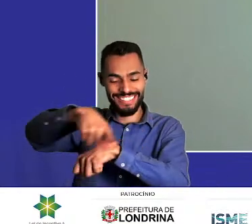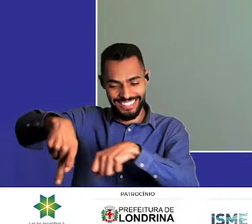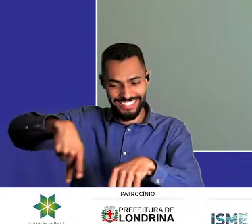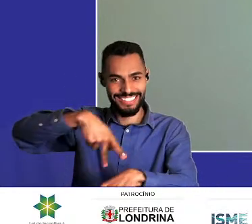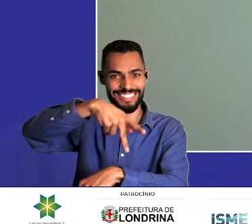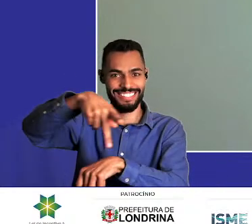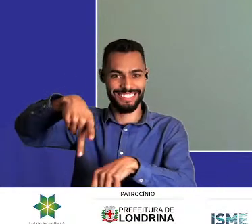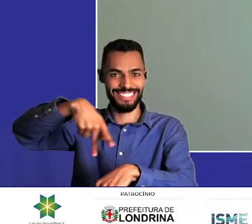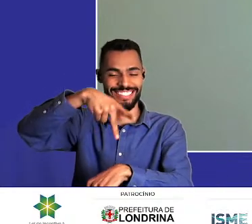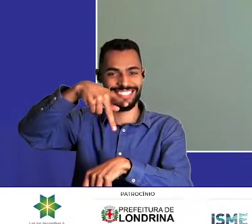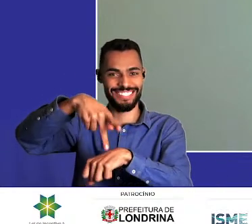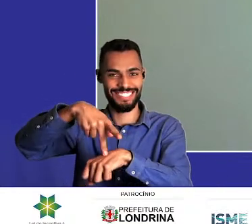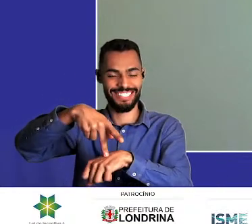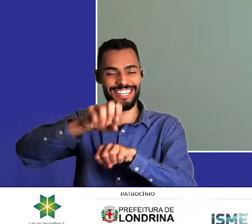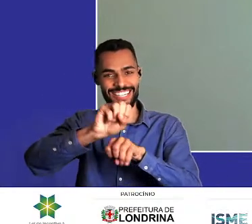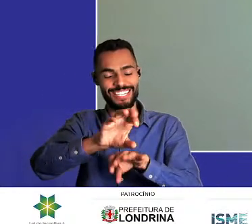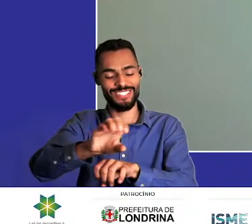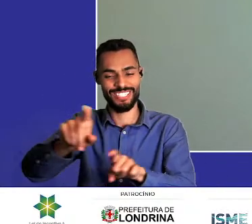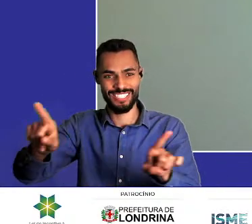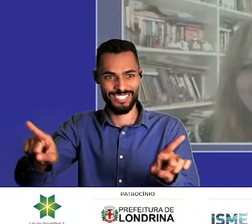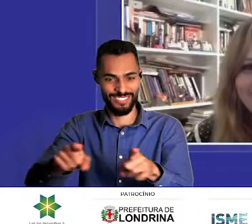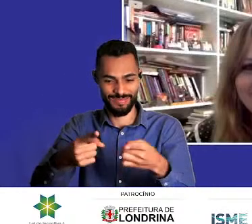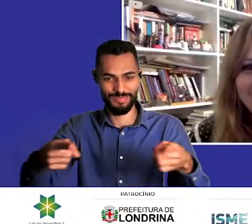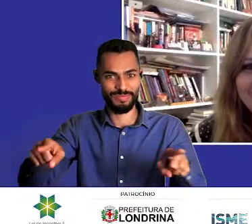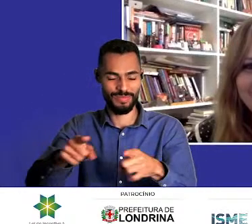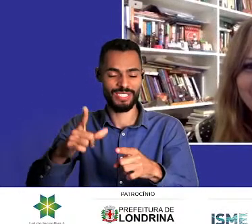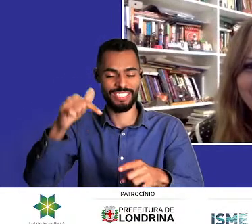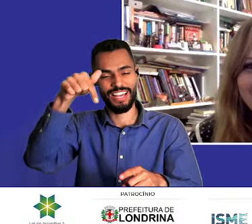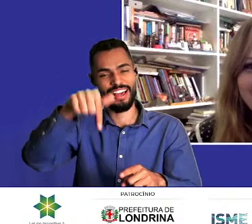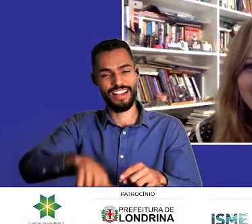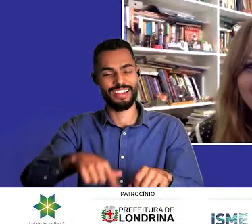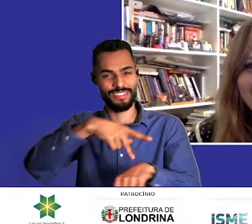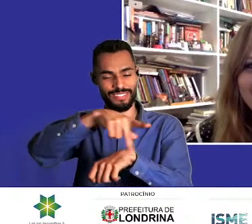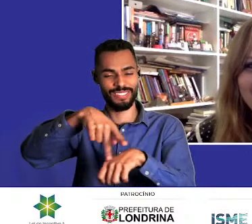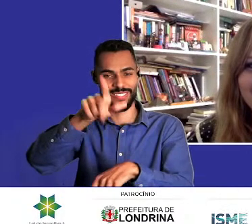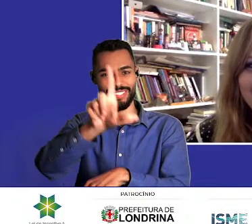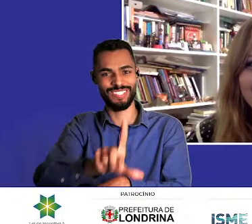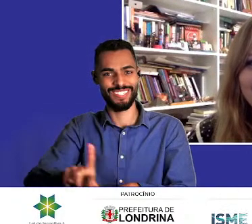Festival. Thank you very much.